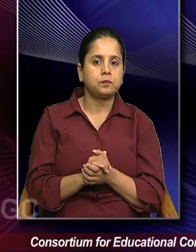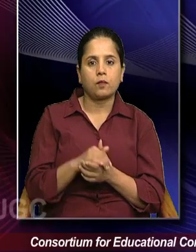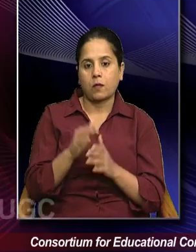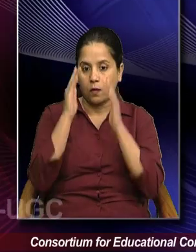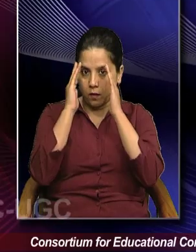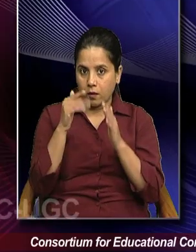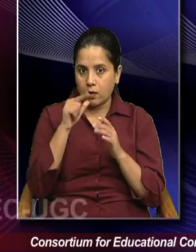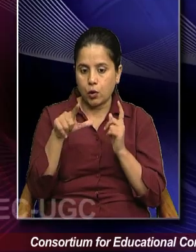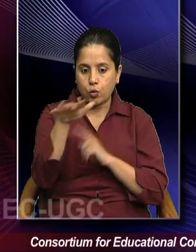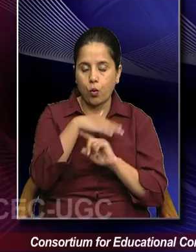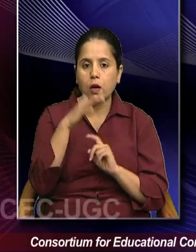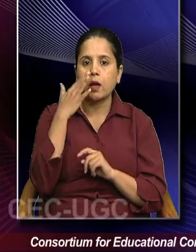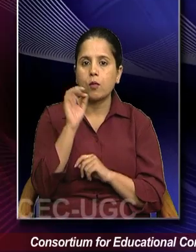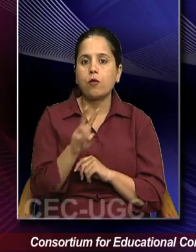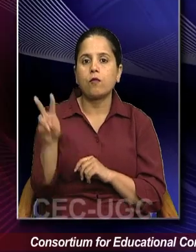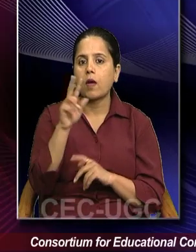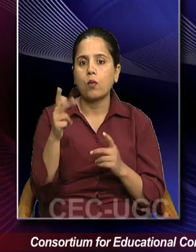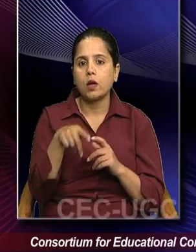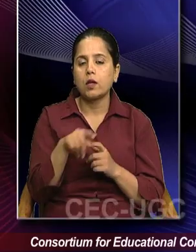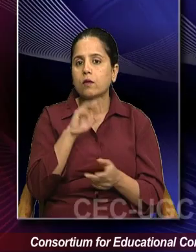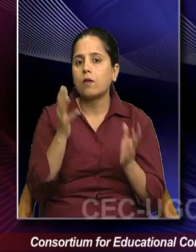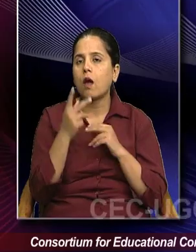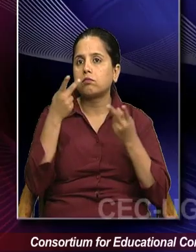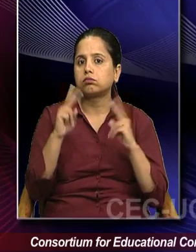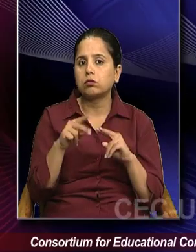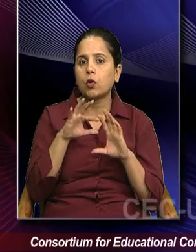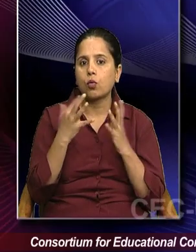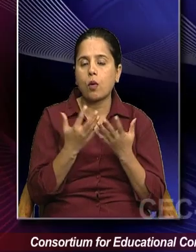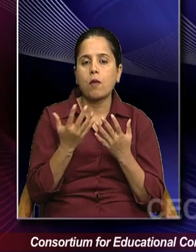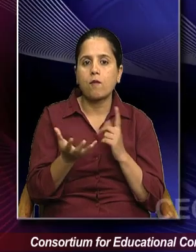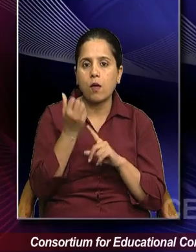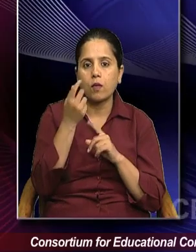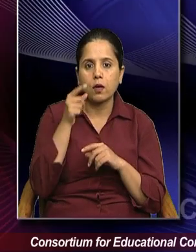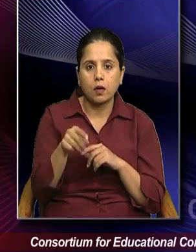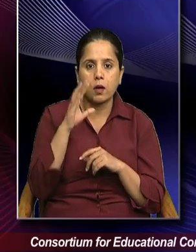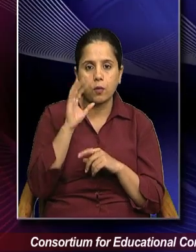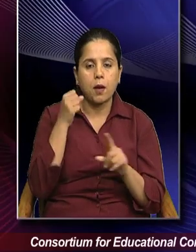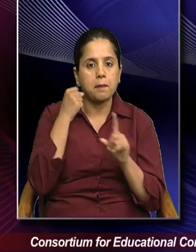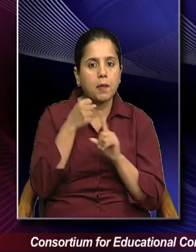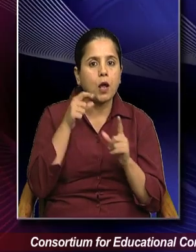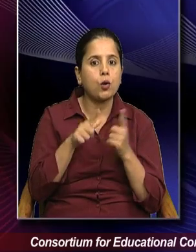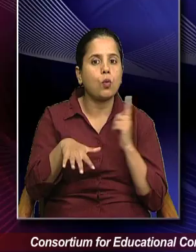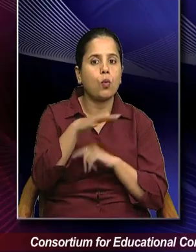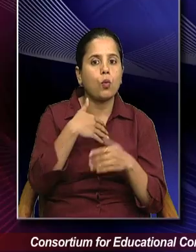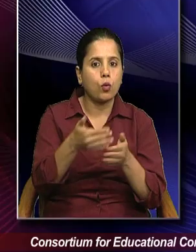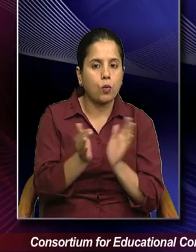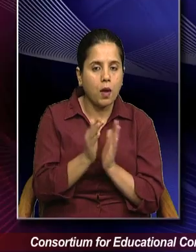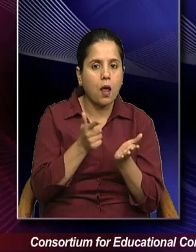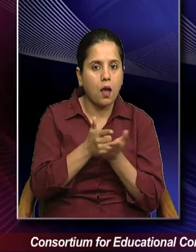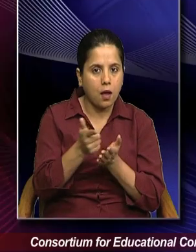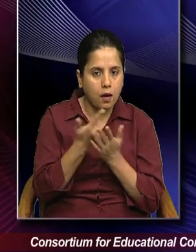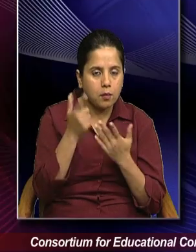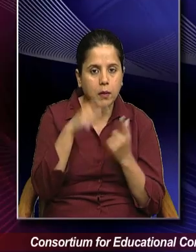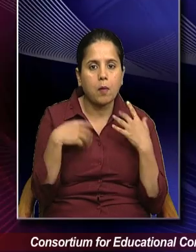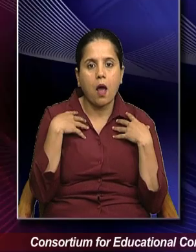Focus on local relevance, translate global findings, and highlight indigenous research, the impact local communities like agriculture, public